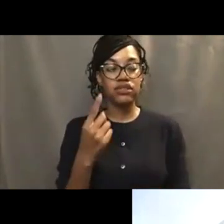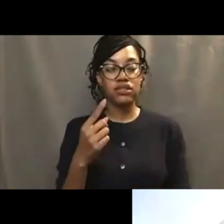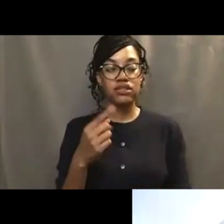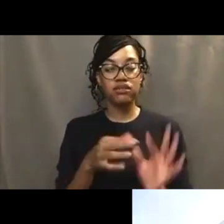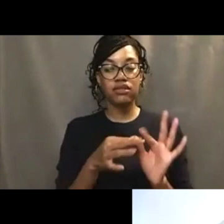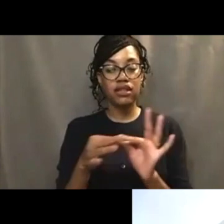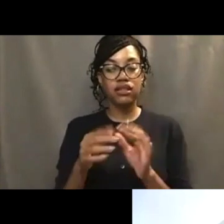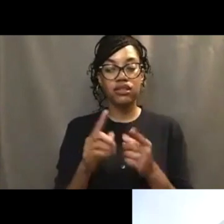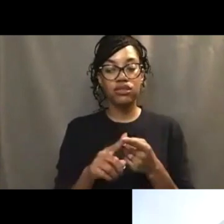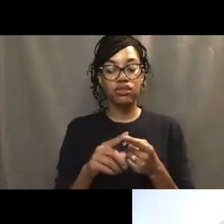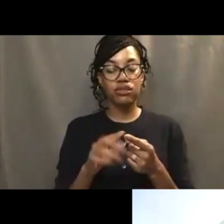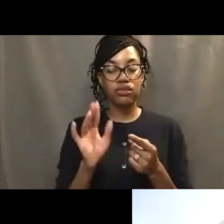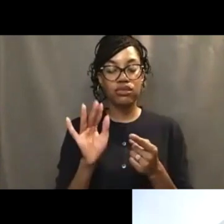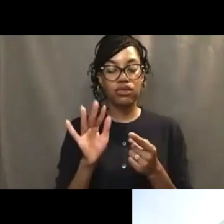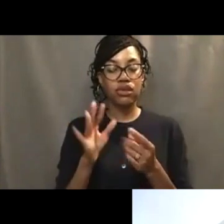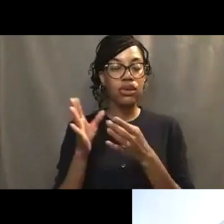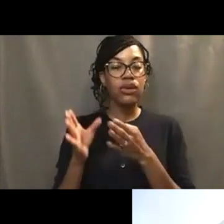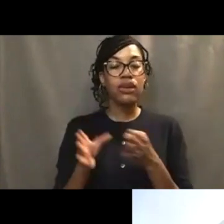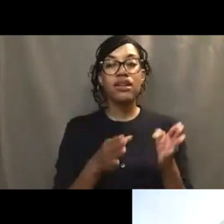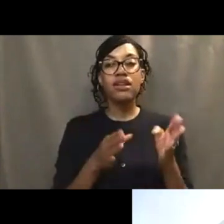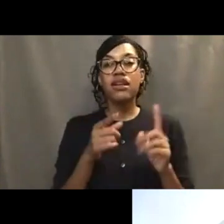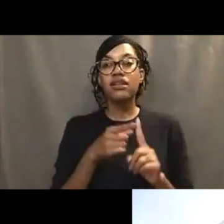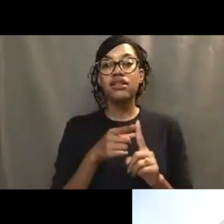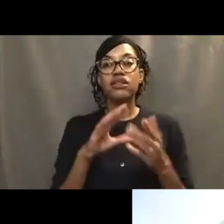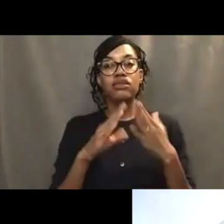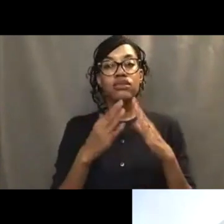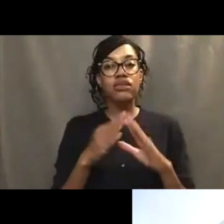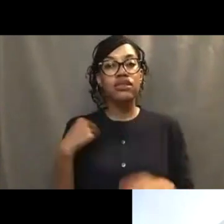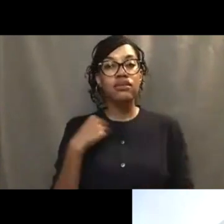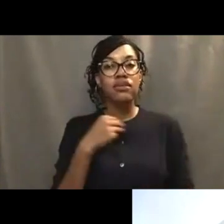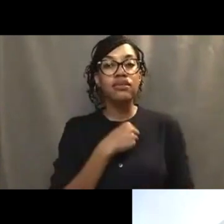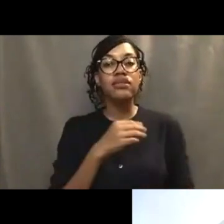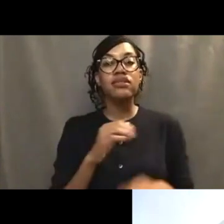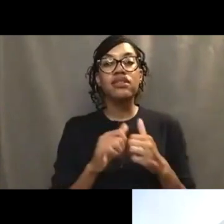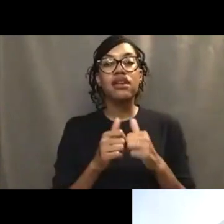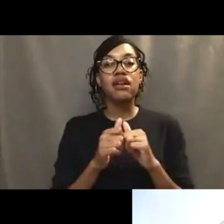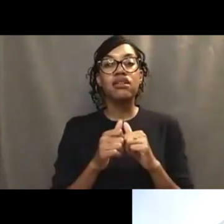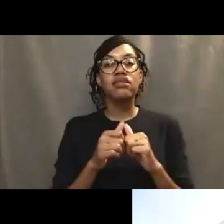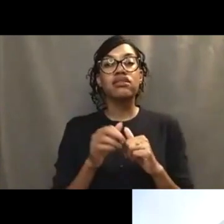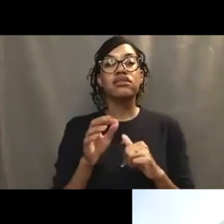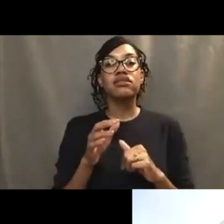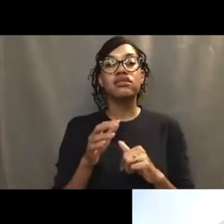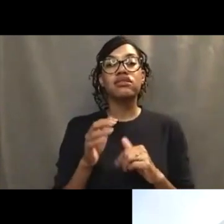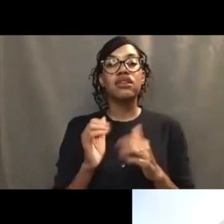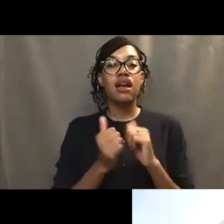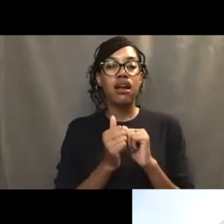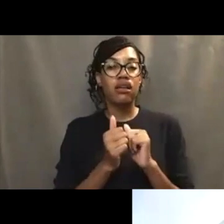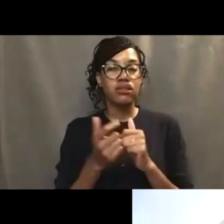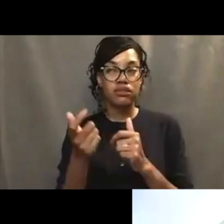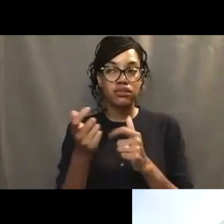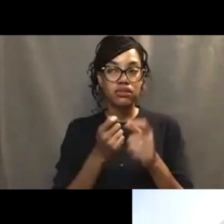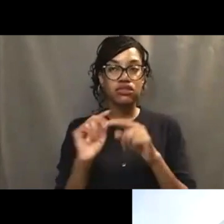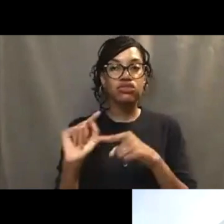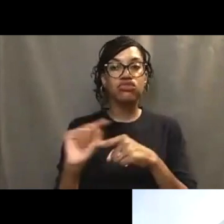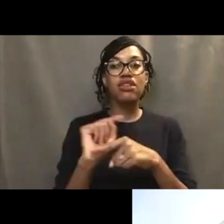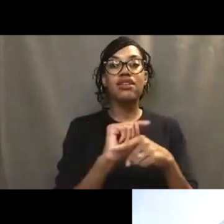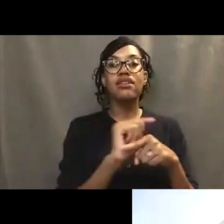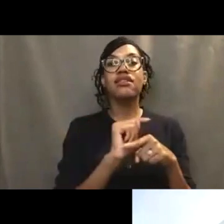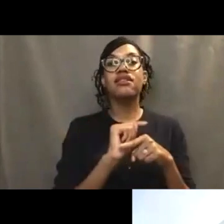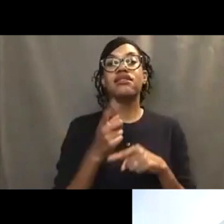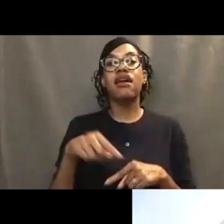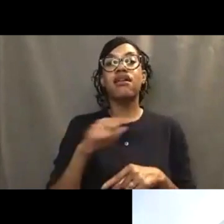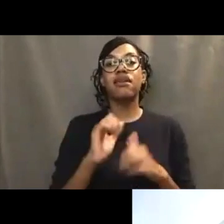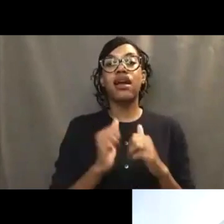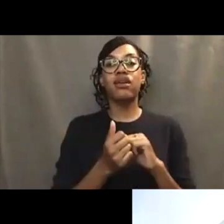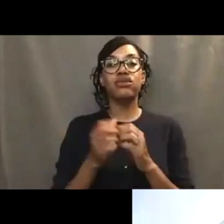organizing, you know, the community members on how to organize, or the parents on how to organize, or these listening sessions. Kind of like, it's just about